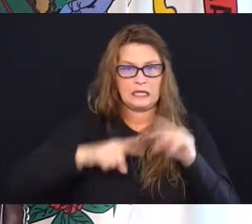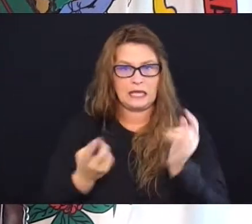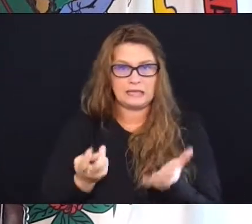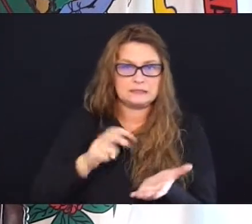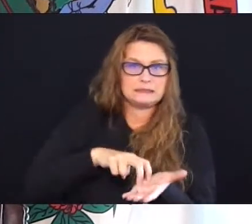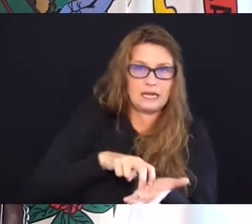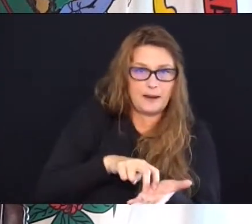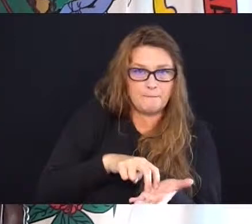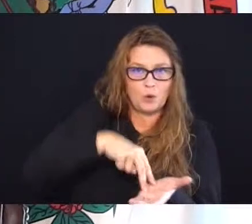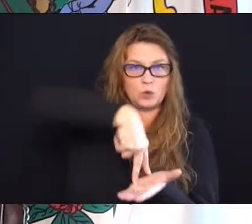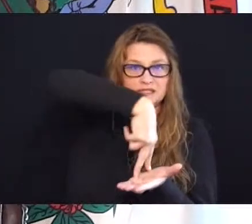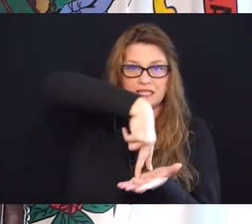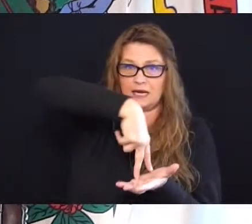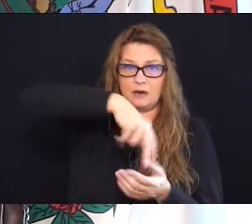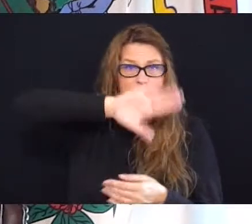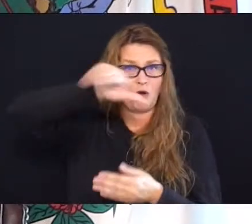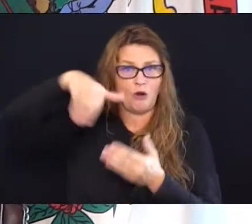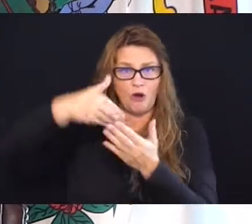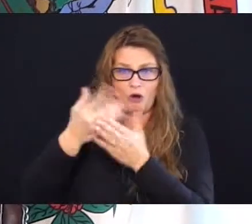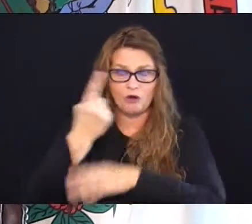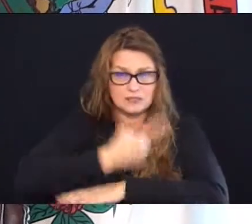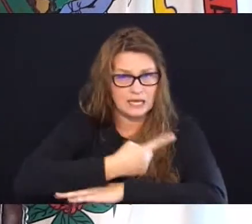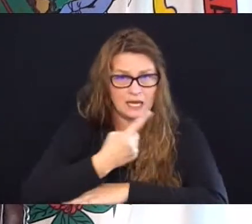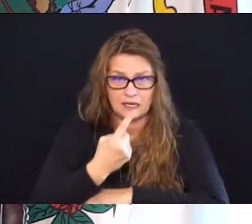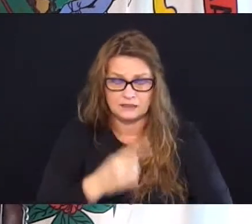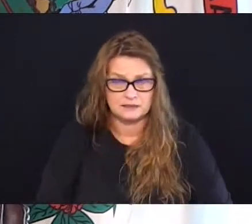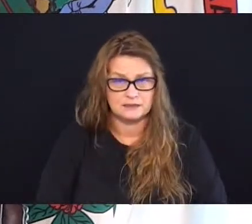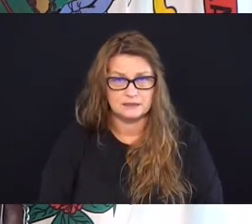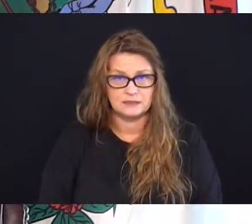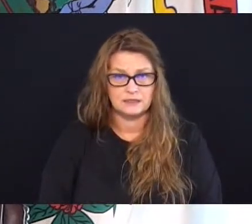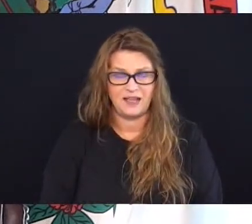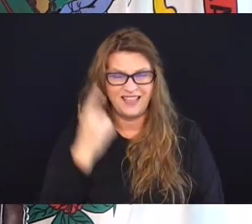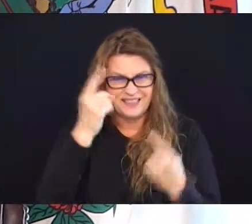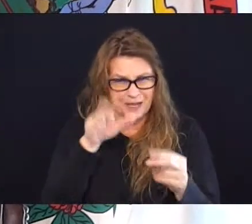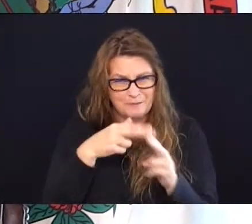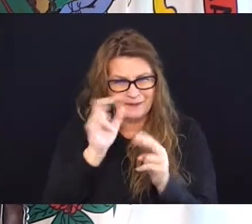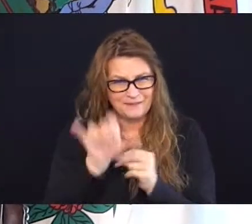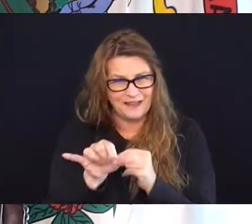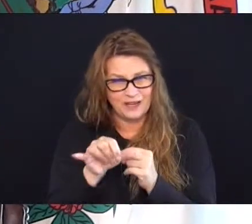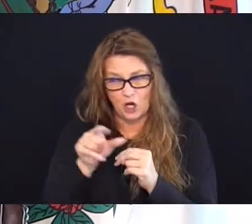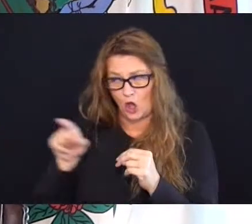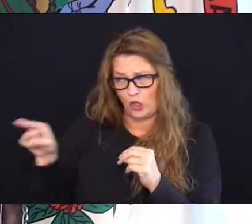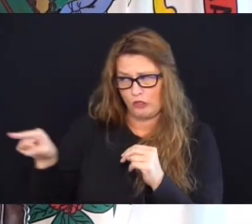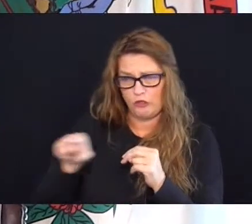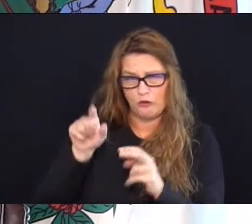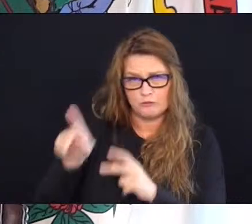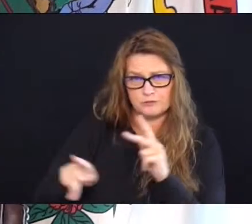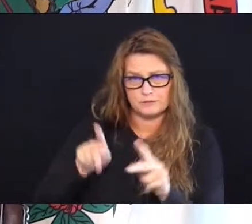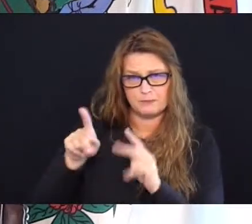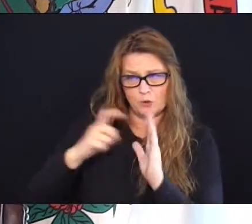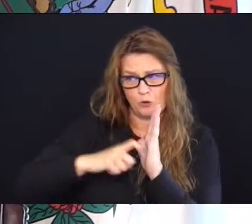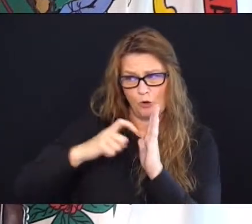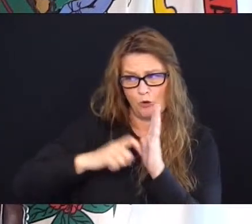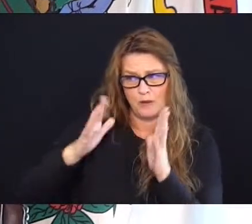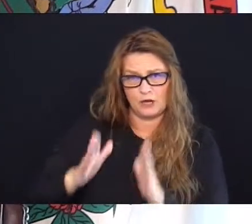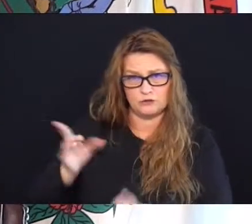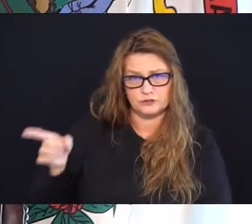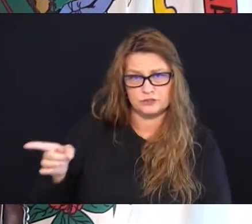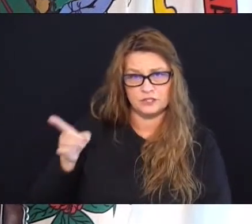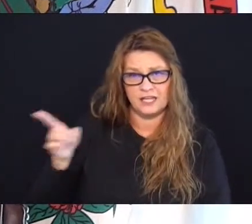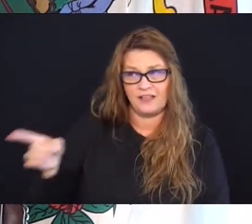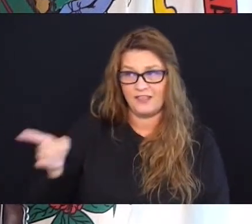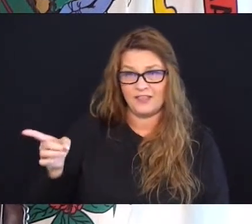stand up all day. Now just think about it. Those very people, they powered